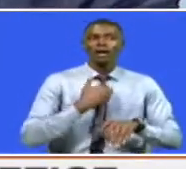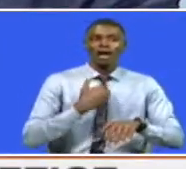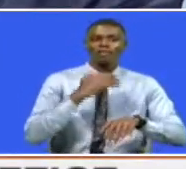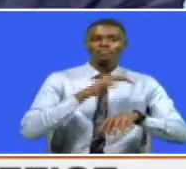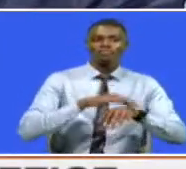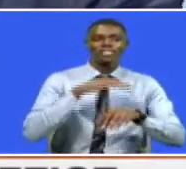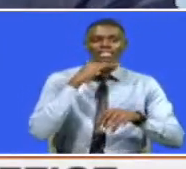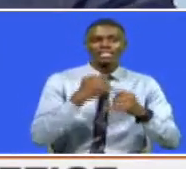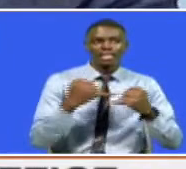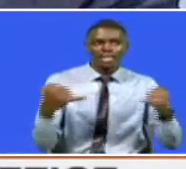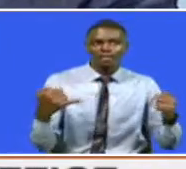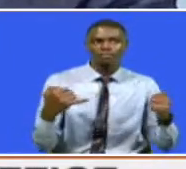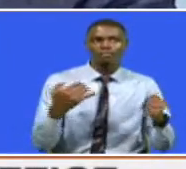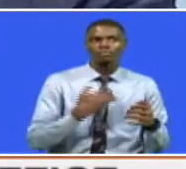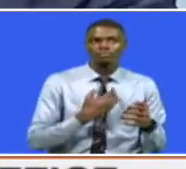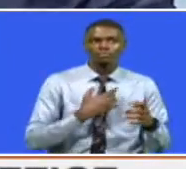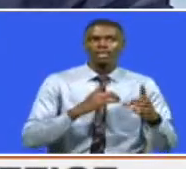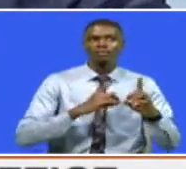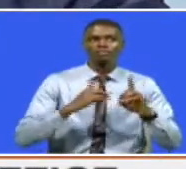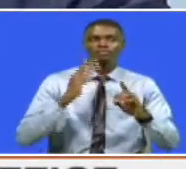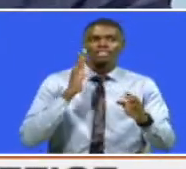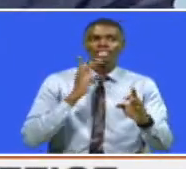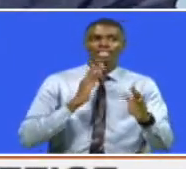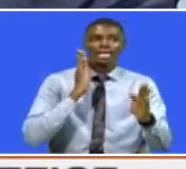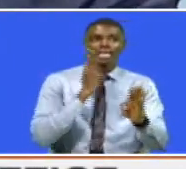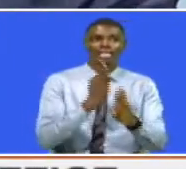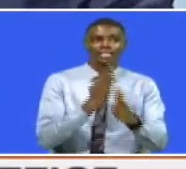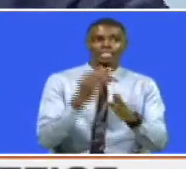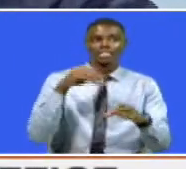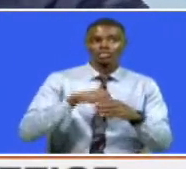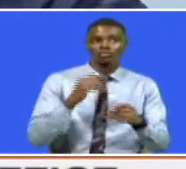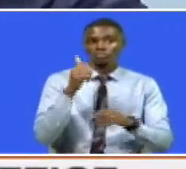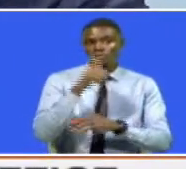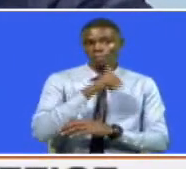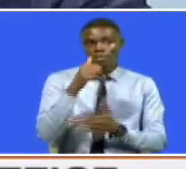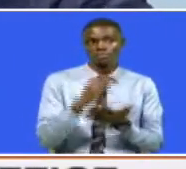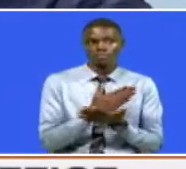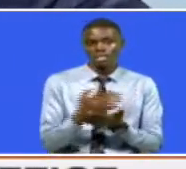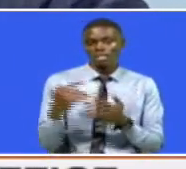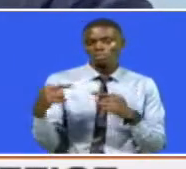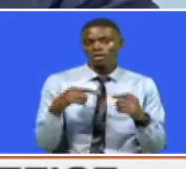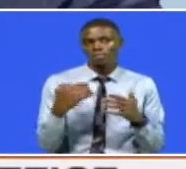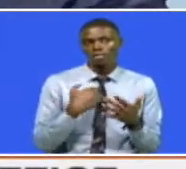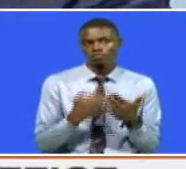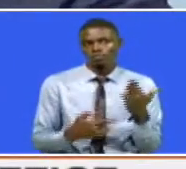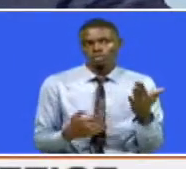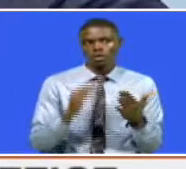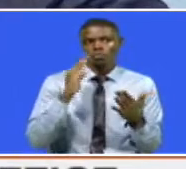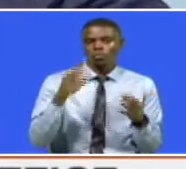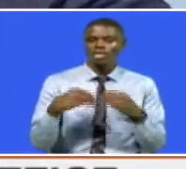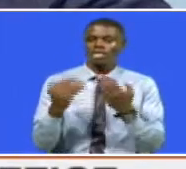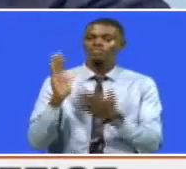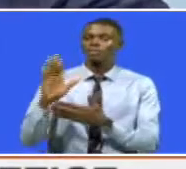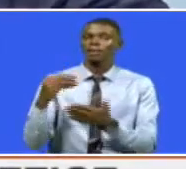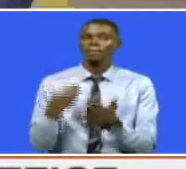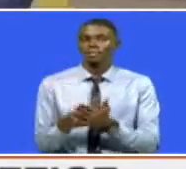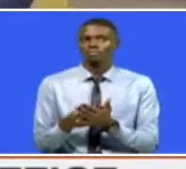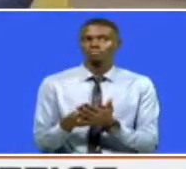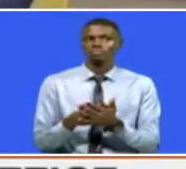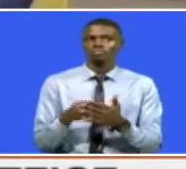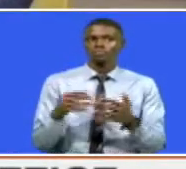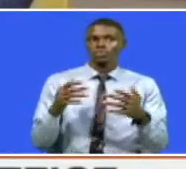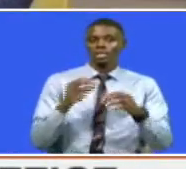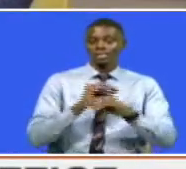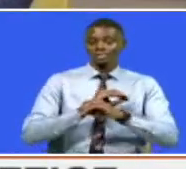to deal with, we got direct injection from the private sector. And the agreement we have is that we are going to give back that money. Is there transparency